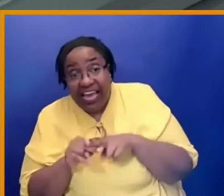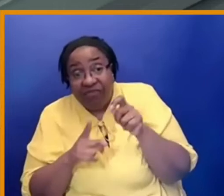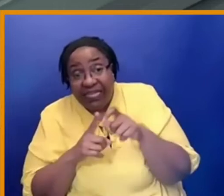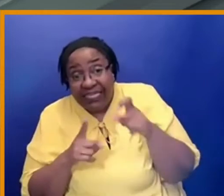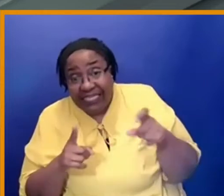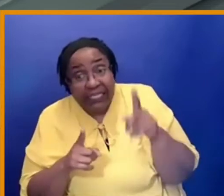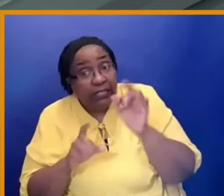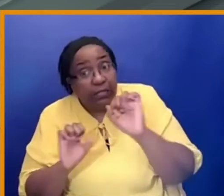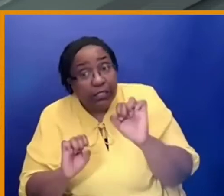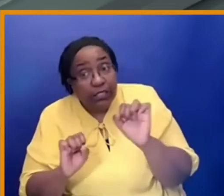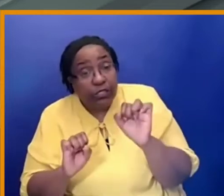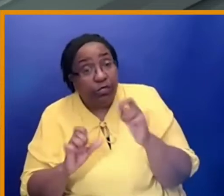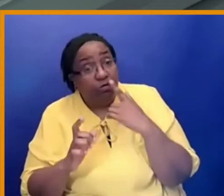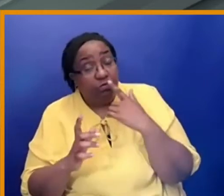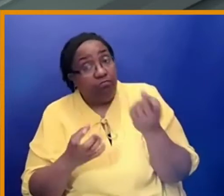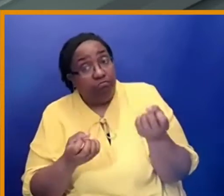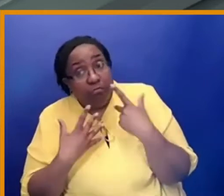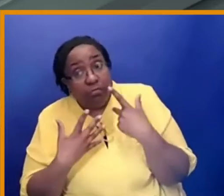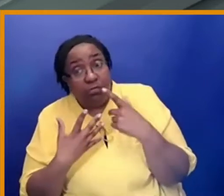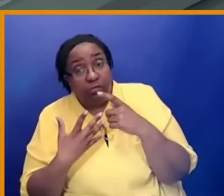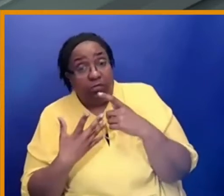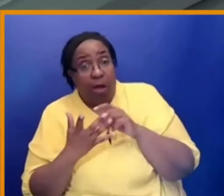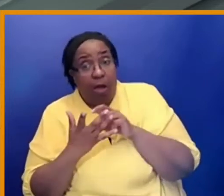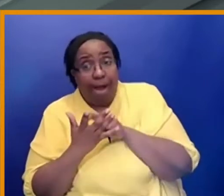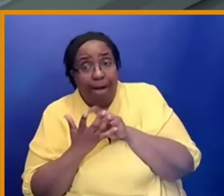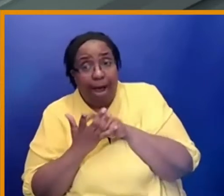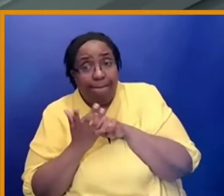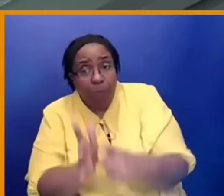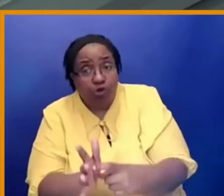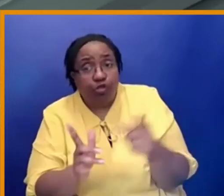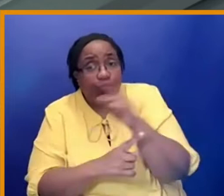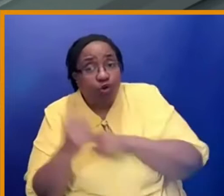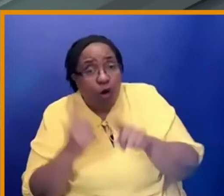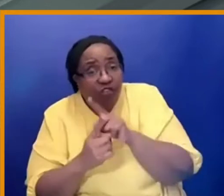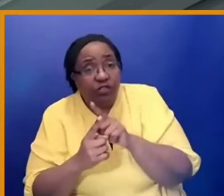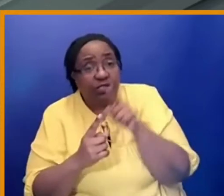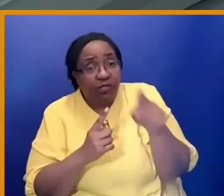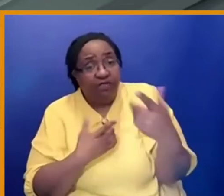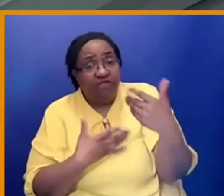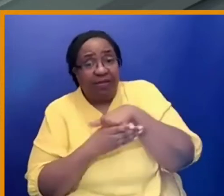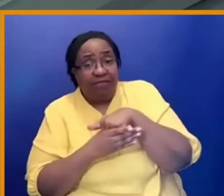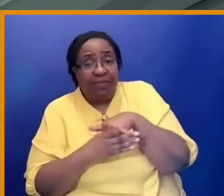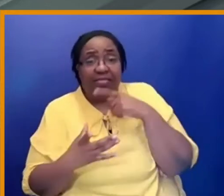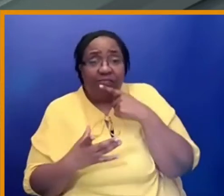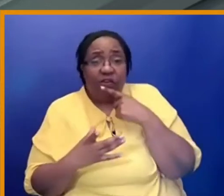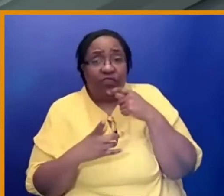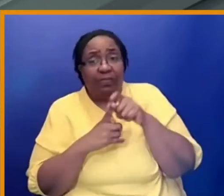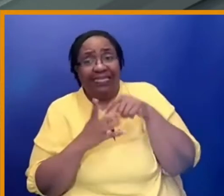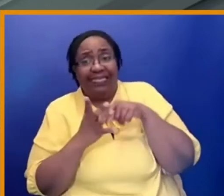on the implementation of UBI, despite the motion F8 at Federal Conference in 2020.